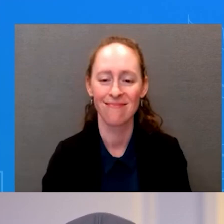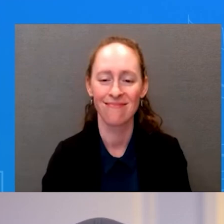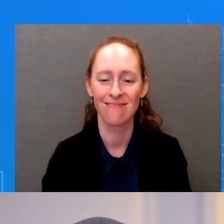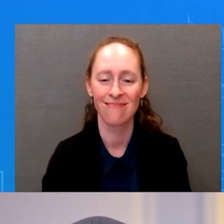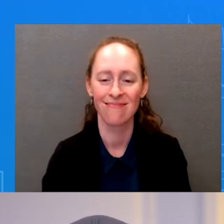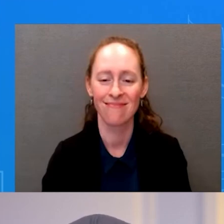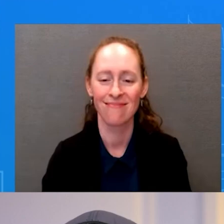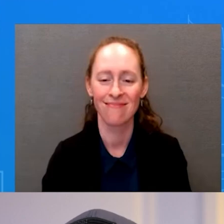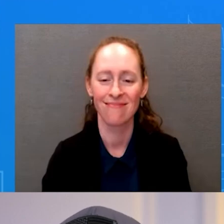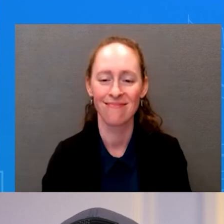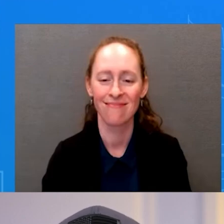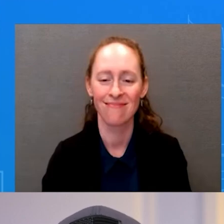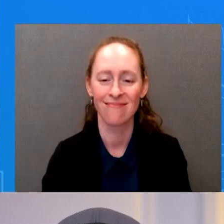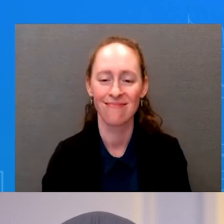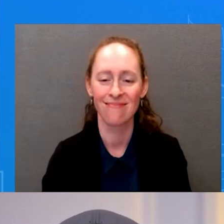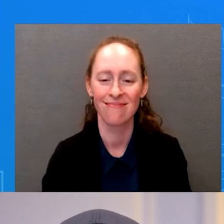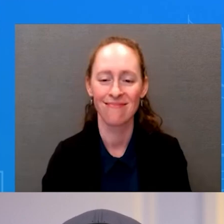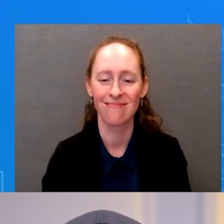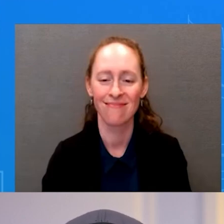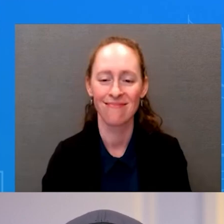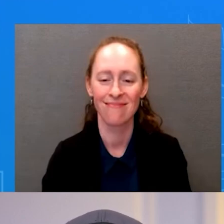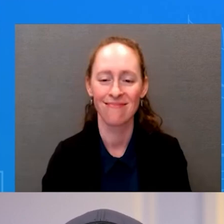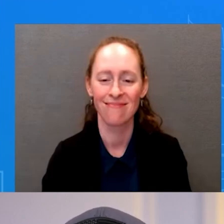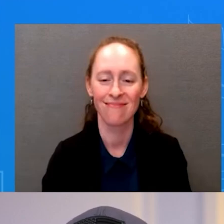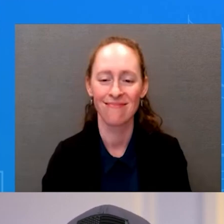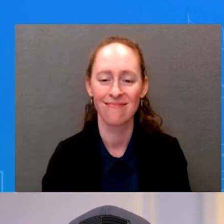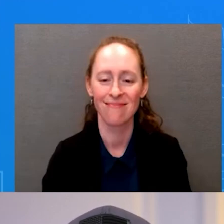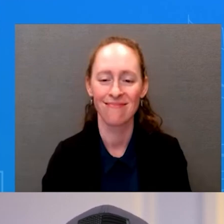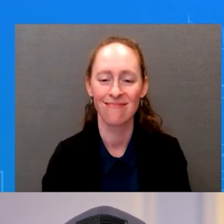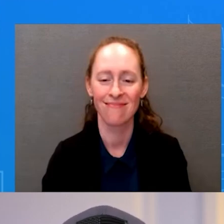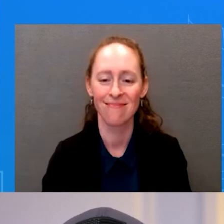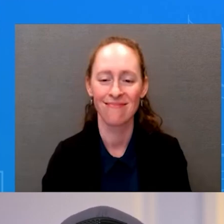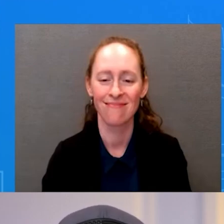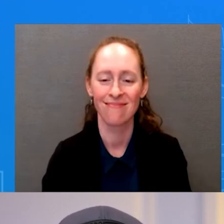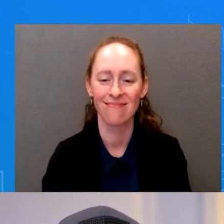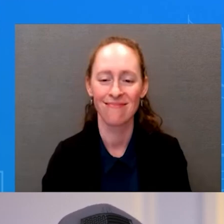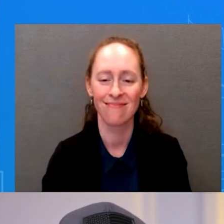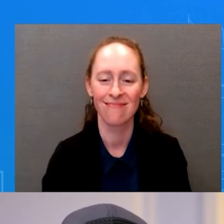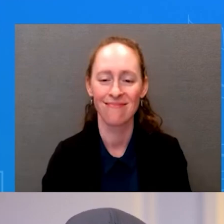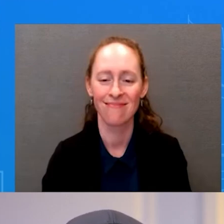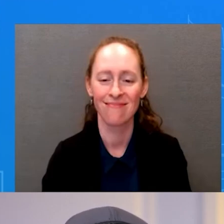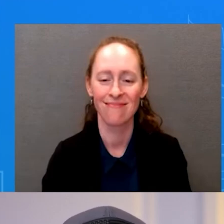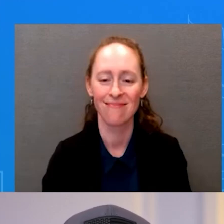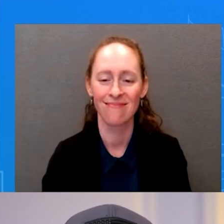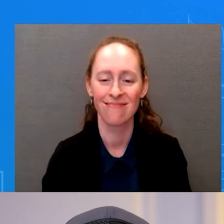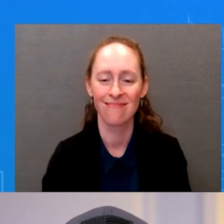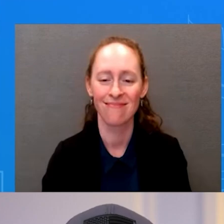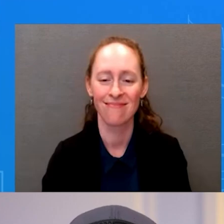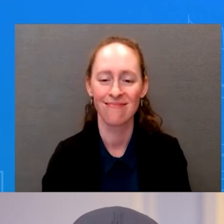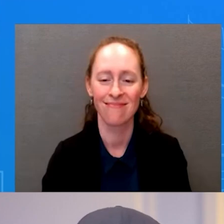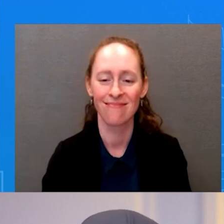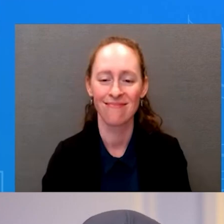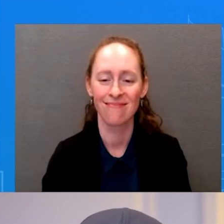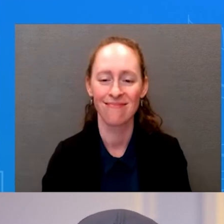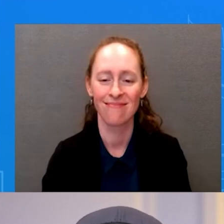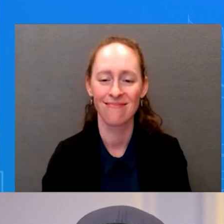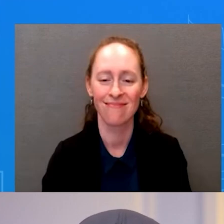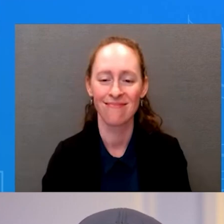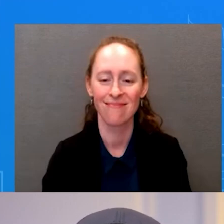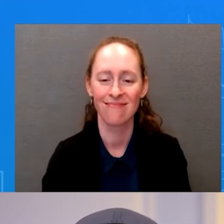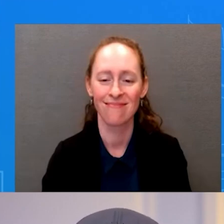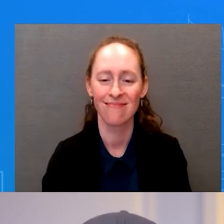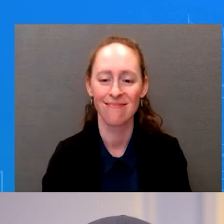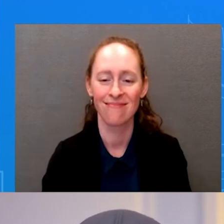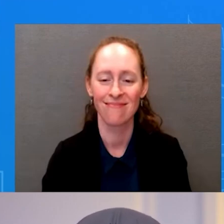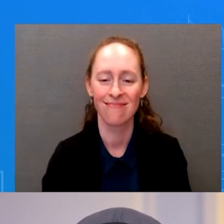population of the whole that is dealing with this inflation. And you're even then, you're going on a super subset of even what targeting inflation is